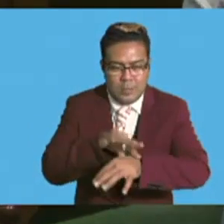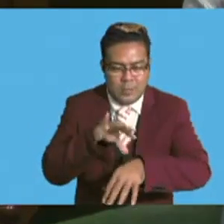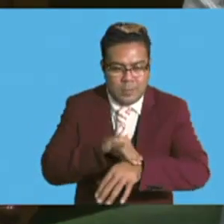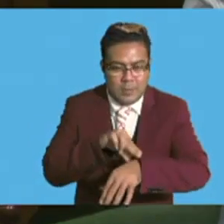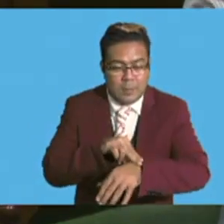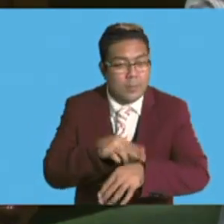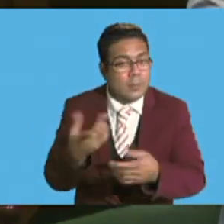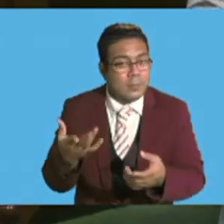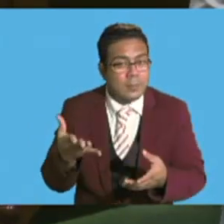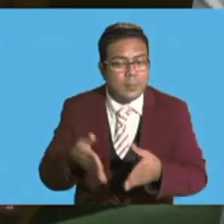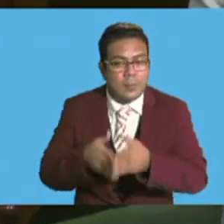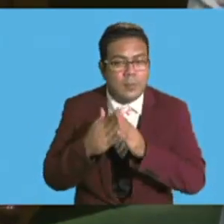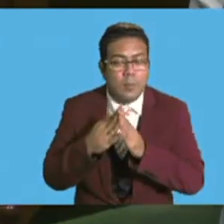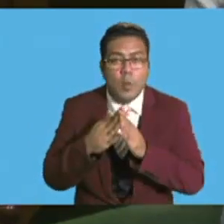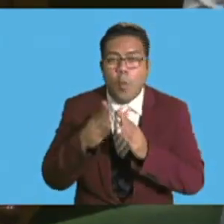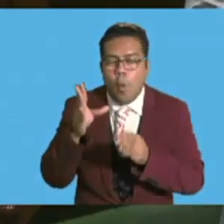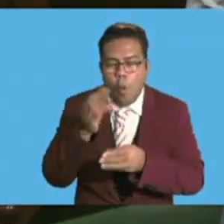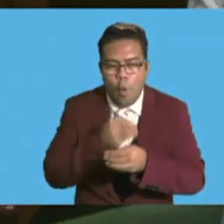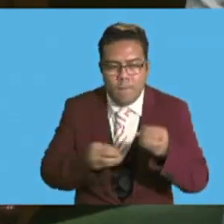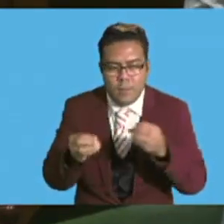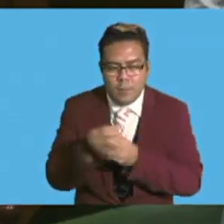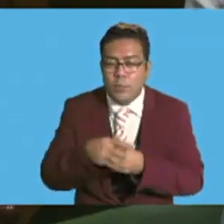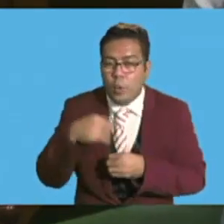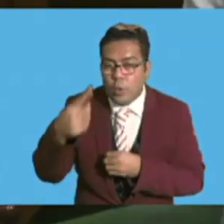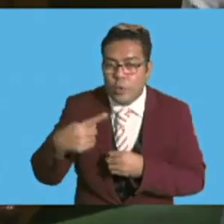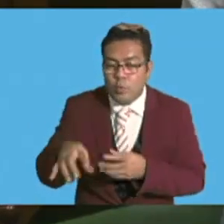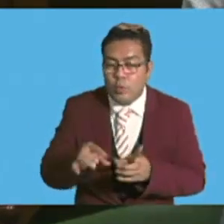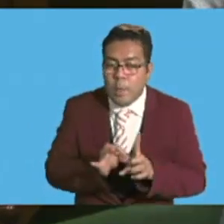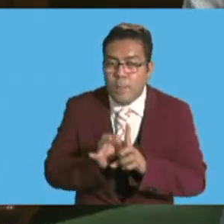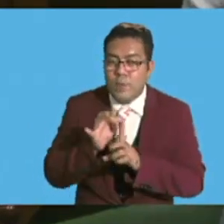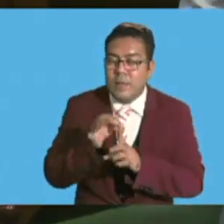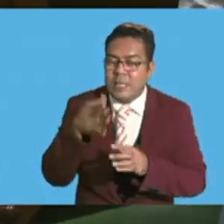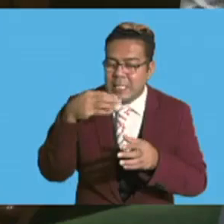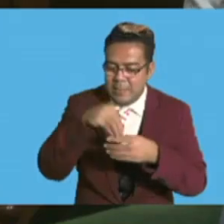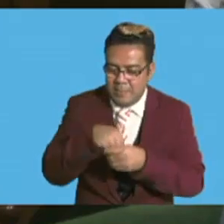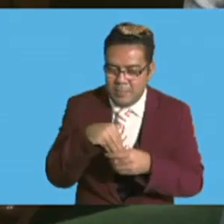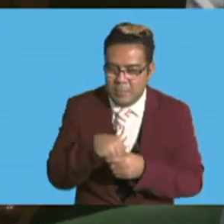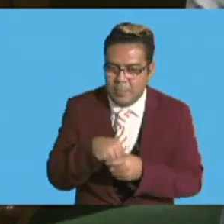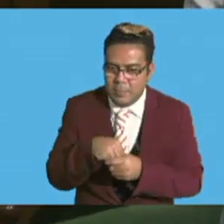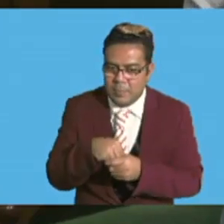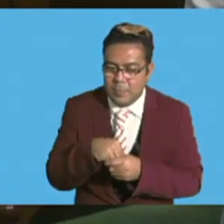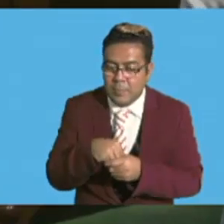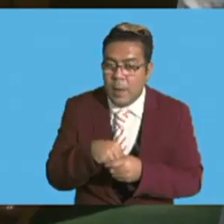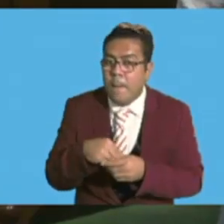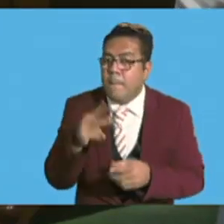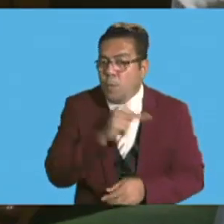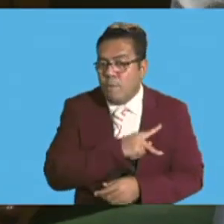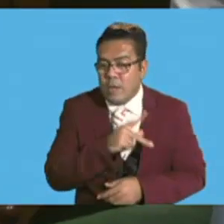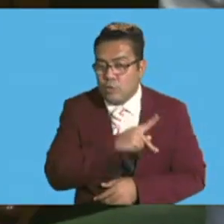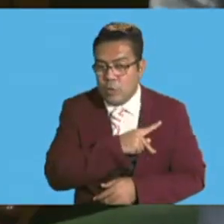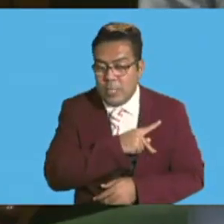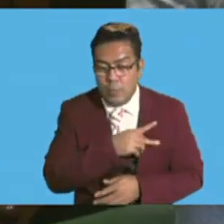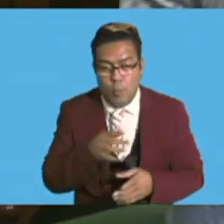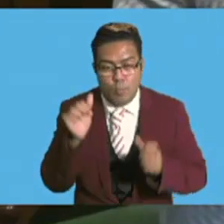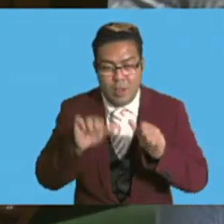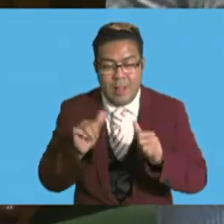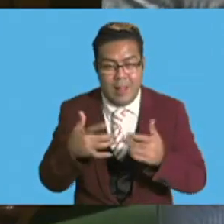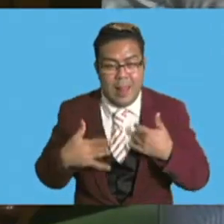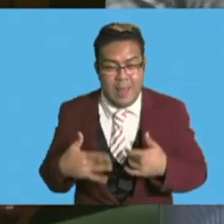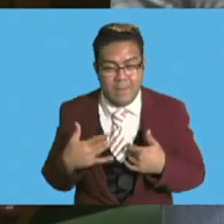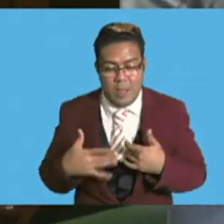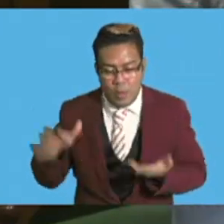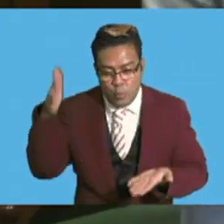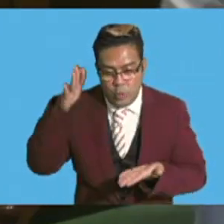Suva. There is a significant need for continuous improvement in our ministry, continuous improvement in professionalism to protect lives and